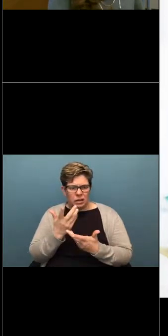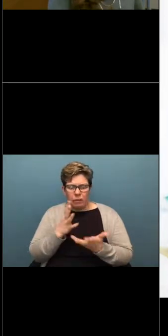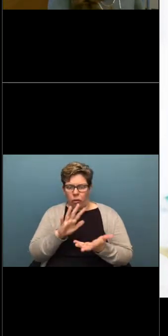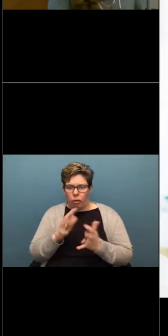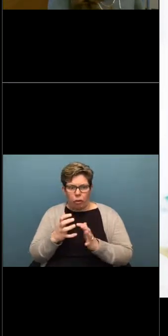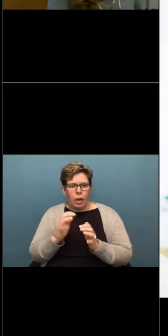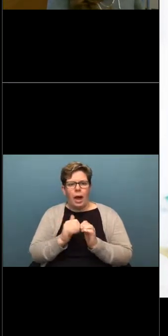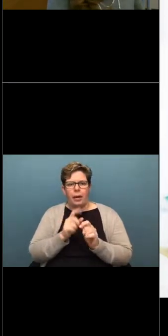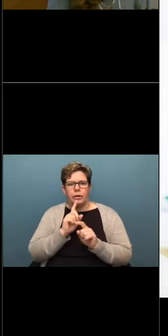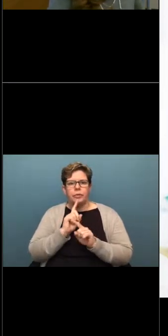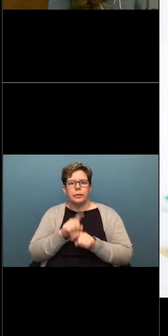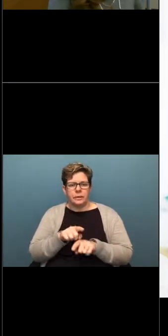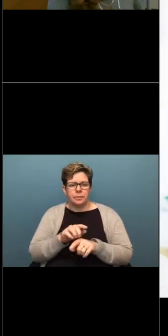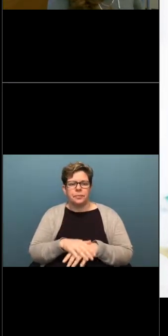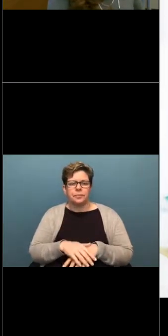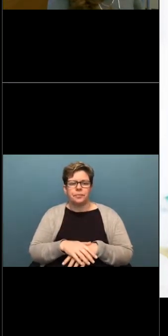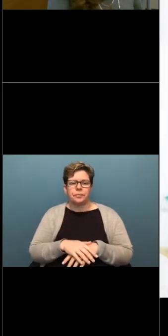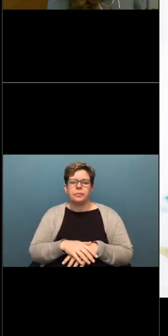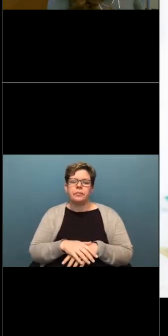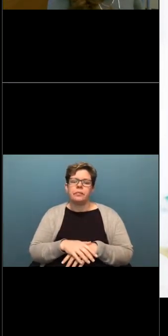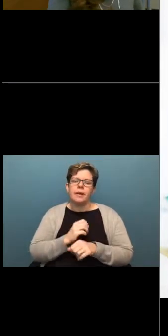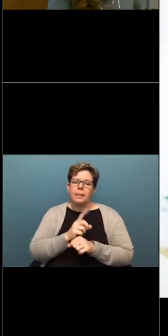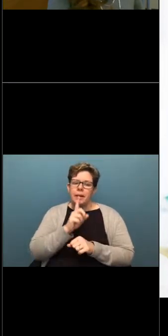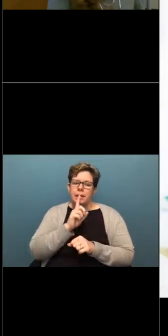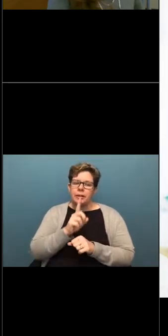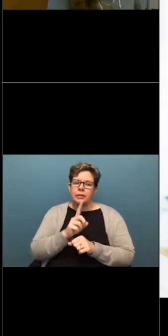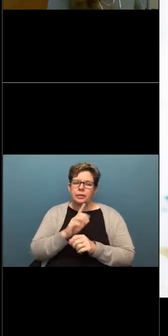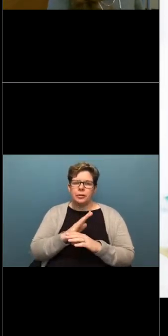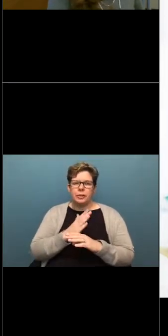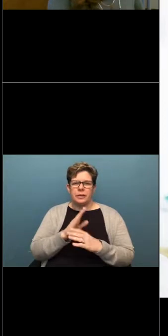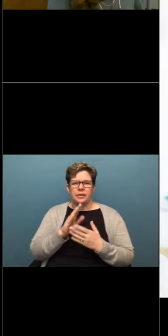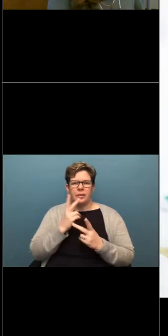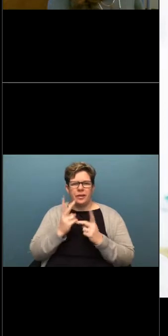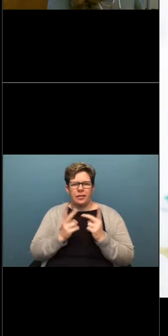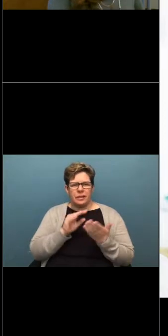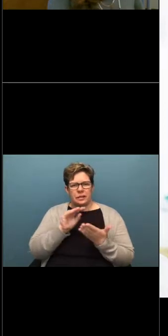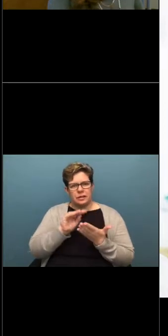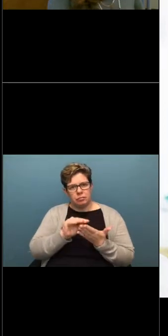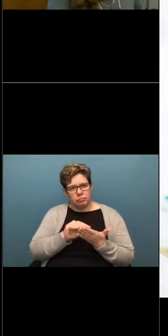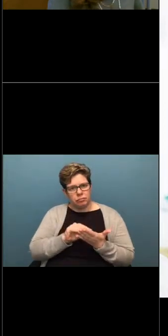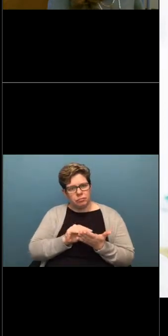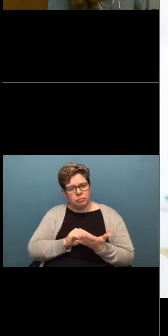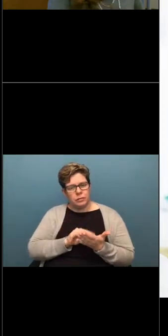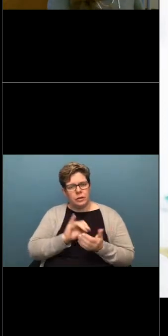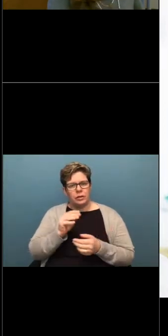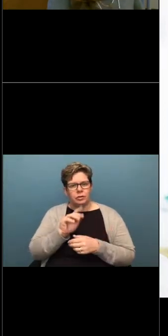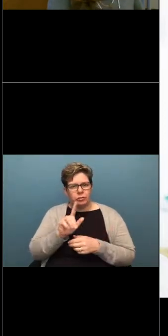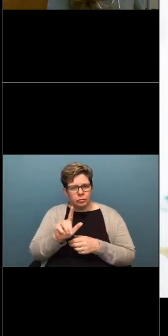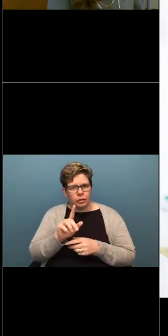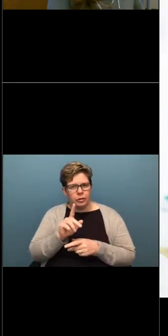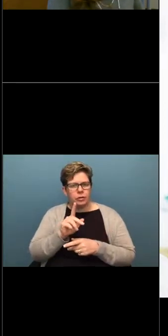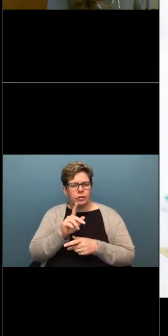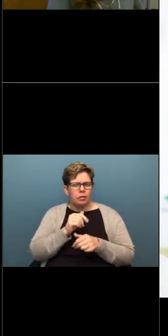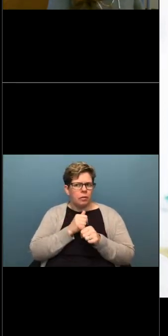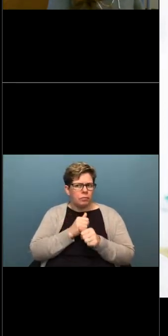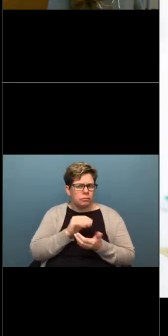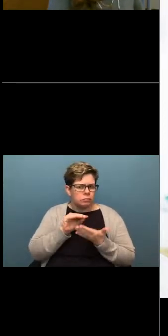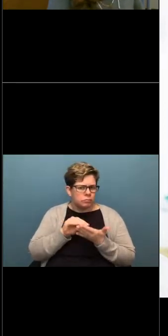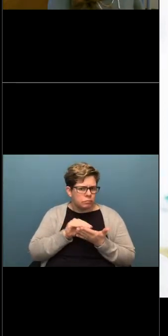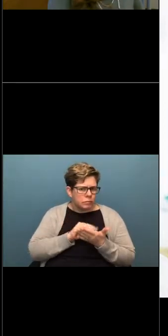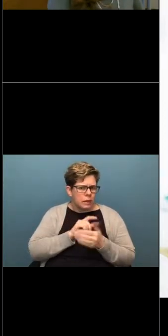keeping track of information between visits can be really important. Kind of that journaling we talked about and keeping track of the